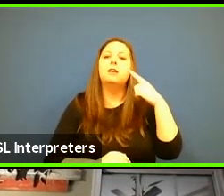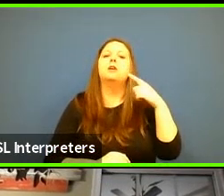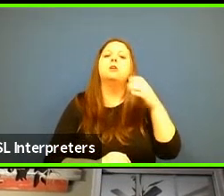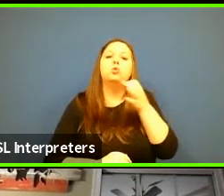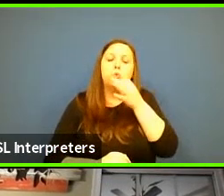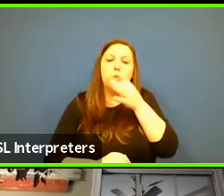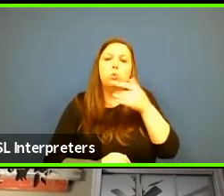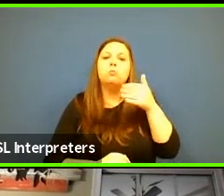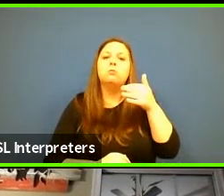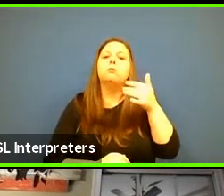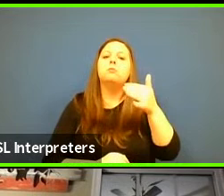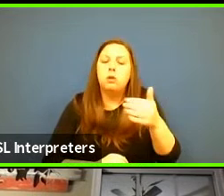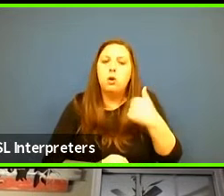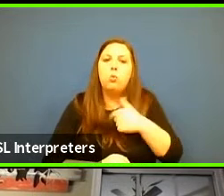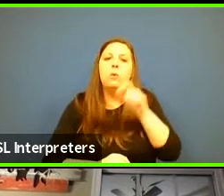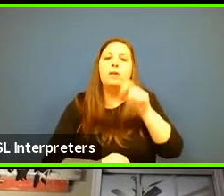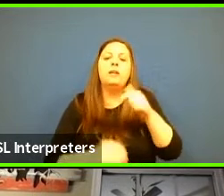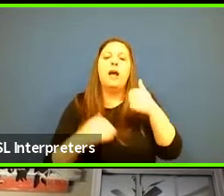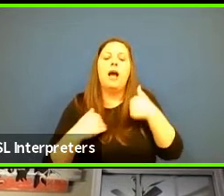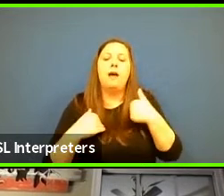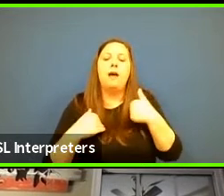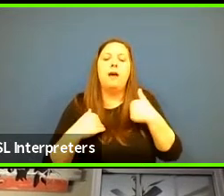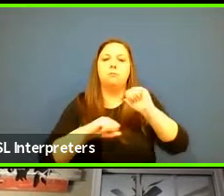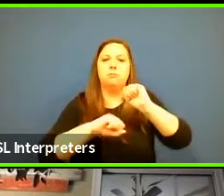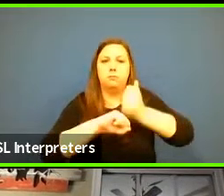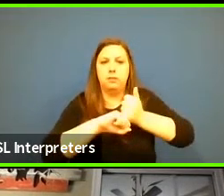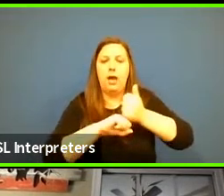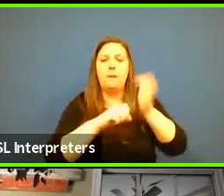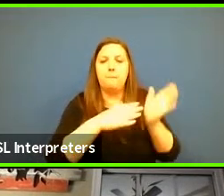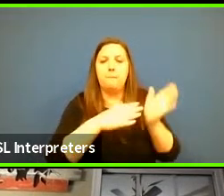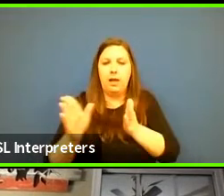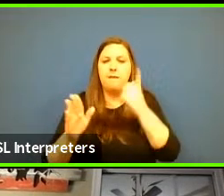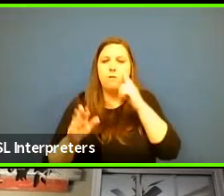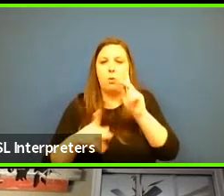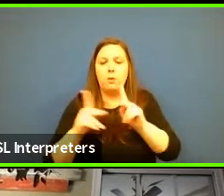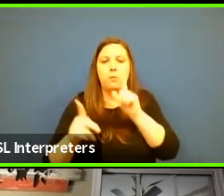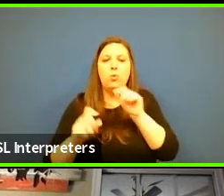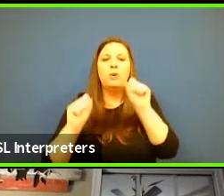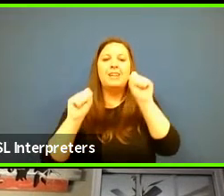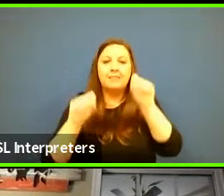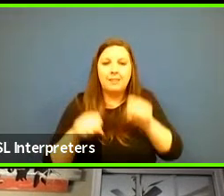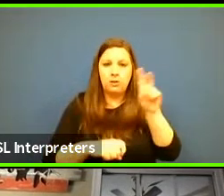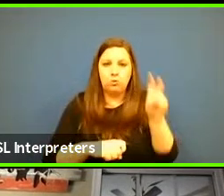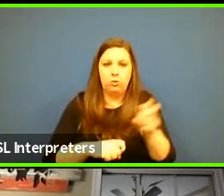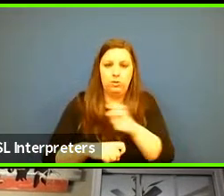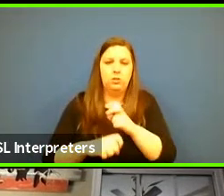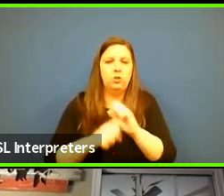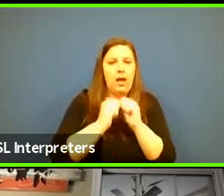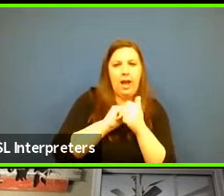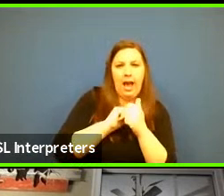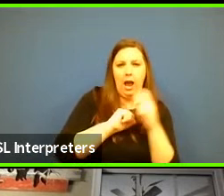those of us that can transition will transition back.